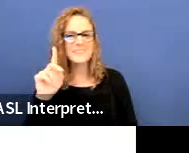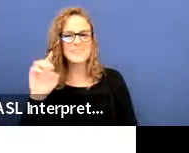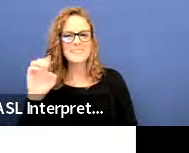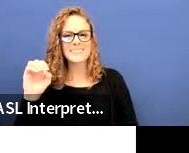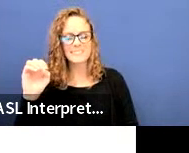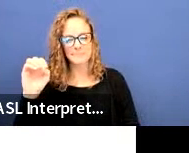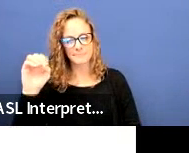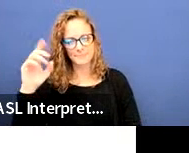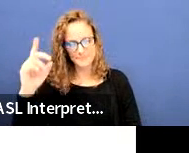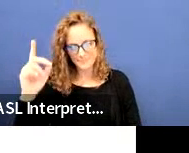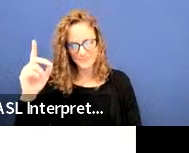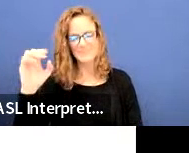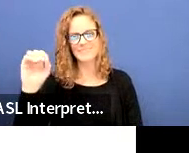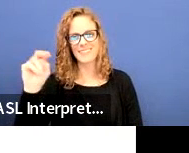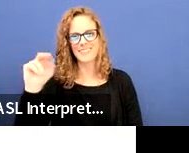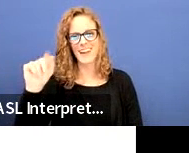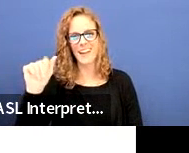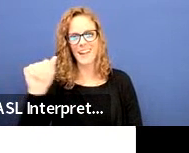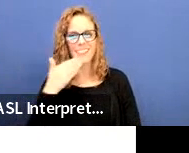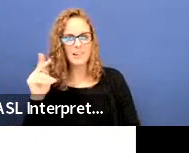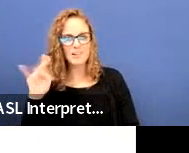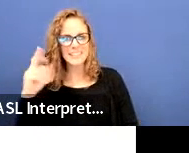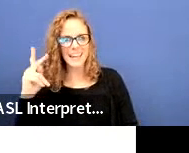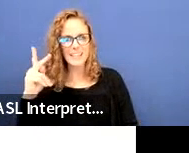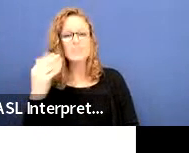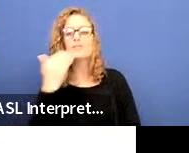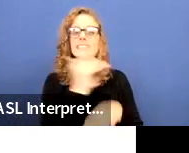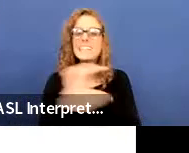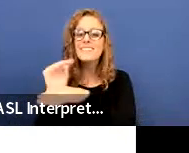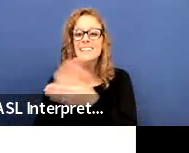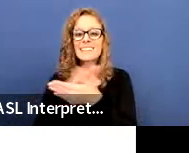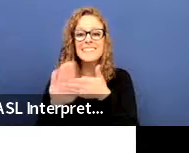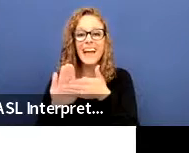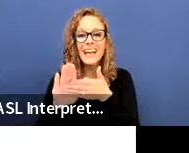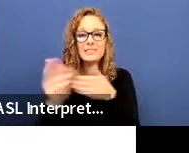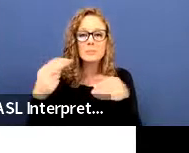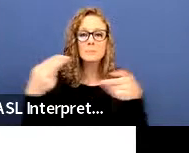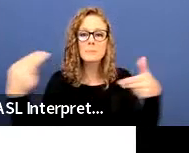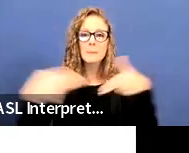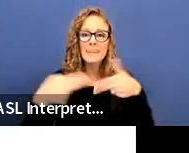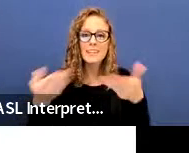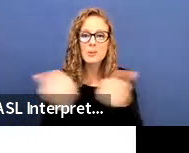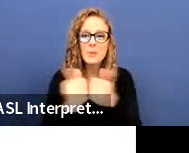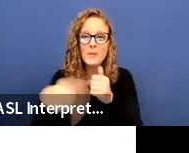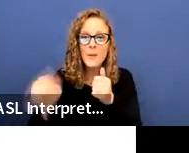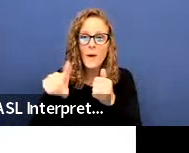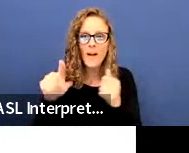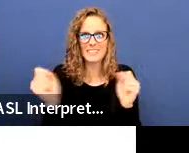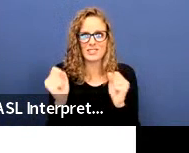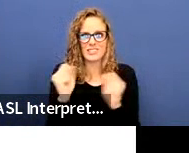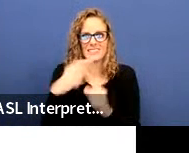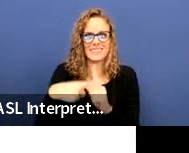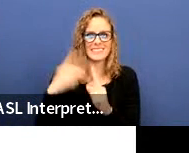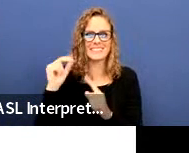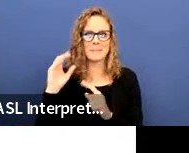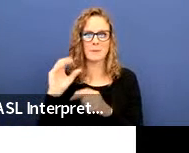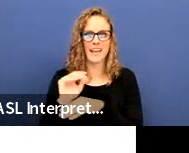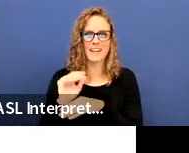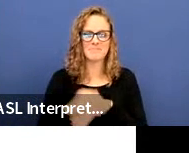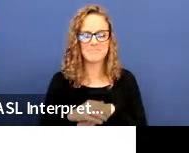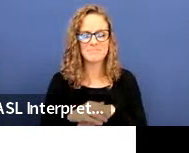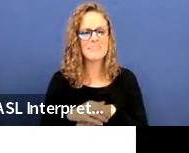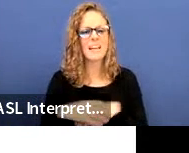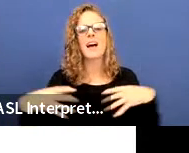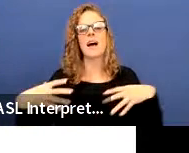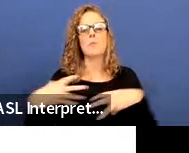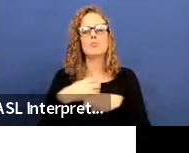Nick. Good evening, everybody. It's nice to be here with you all on this chilly December. I'll just give you a brief update on